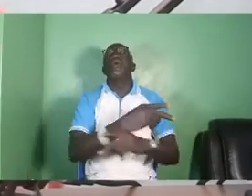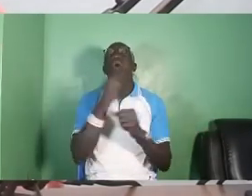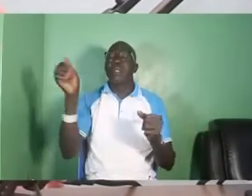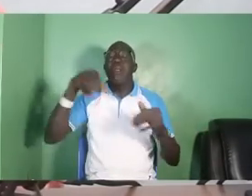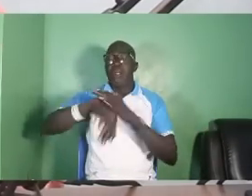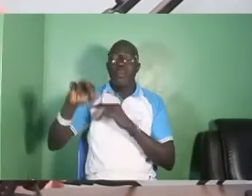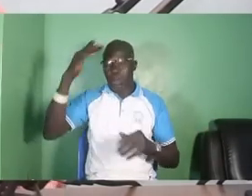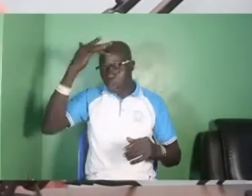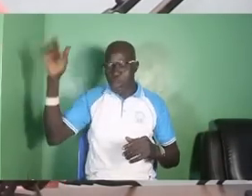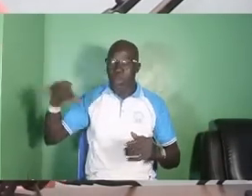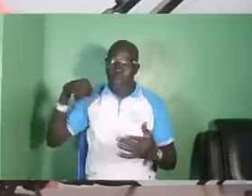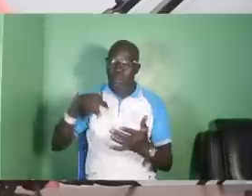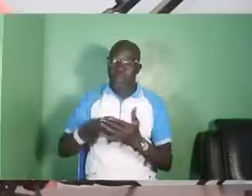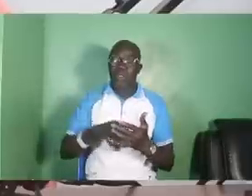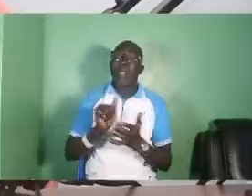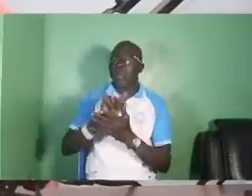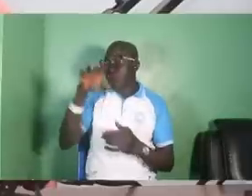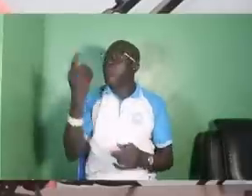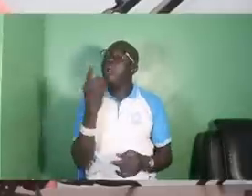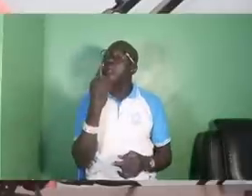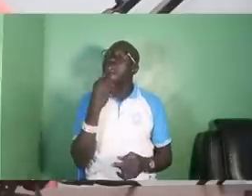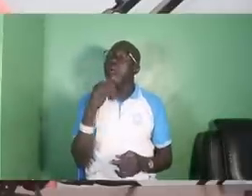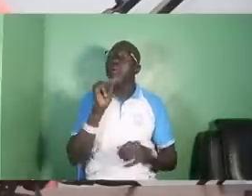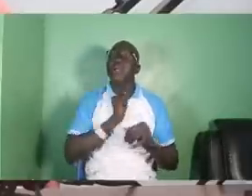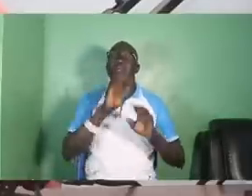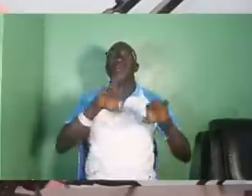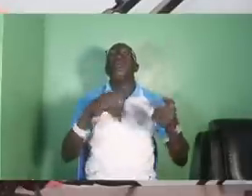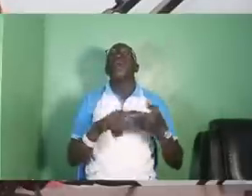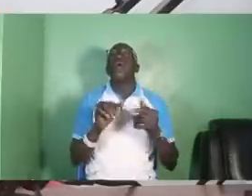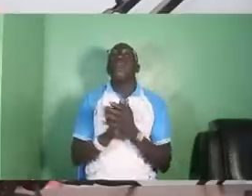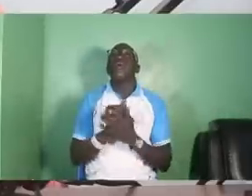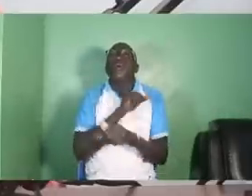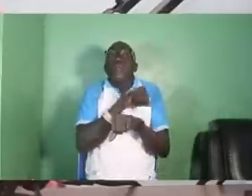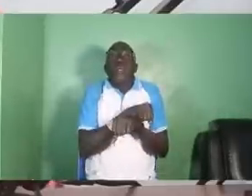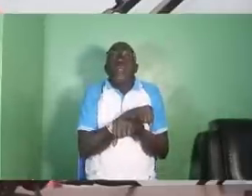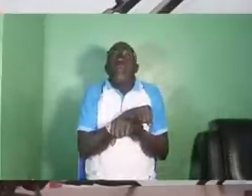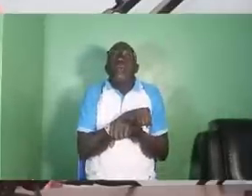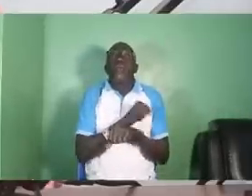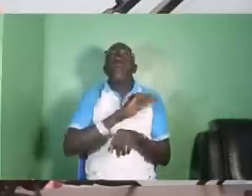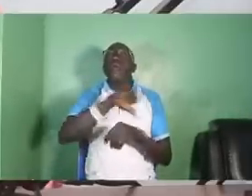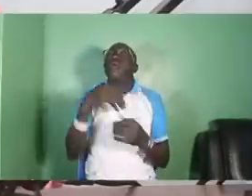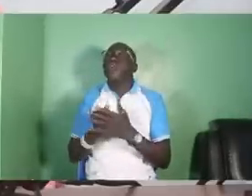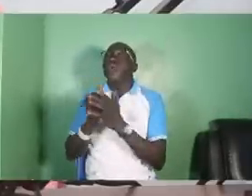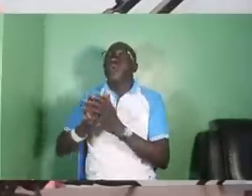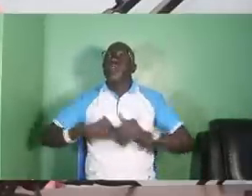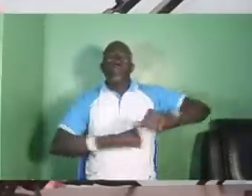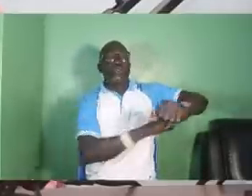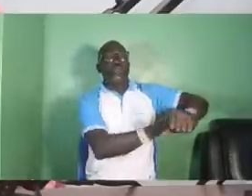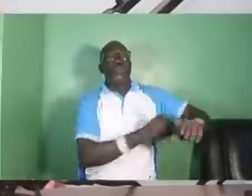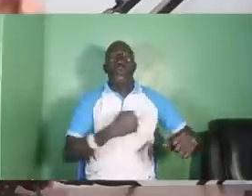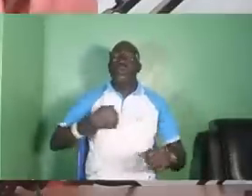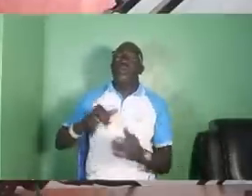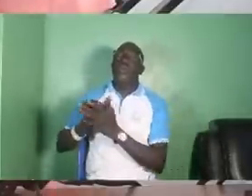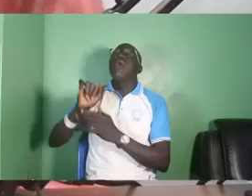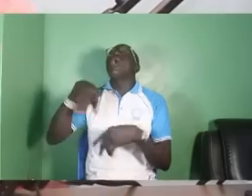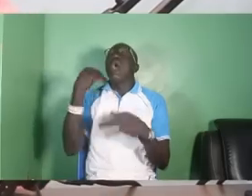Ni tori na. Because of what do I have to for me? I use the tongue given to me. That feed me, Lord. That you support. That from the bar. That you